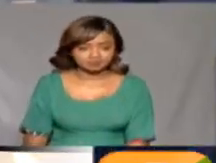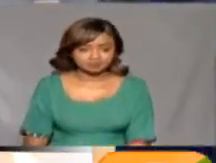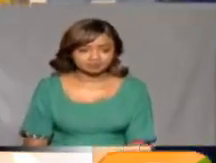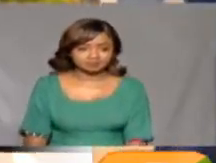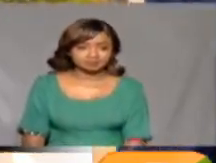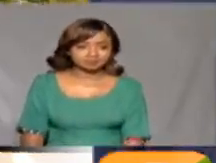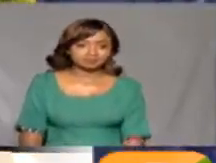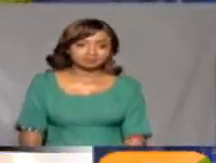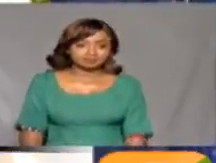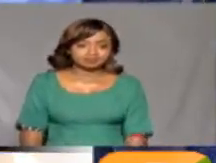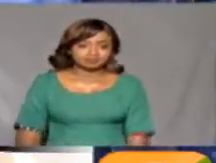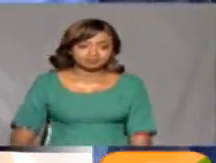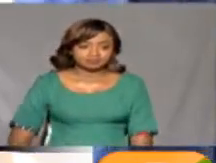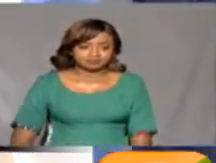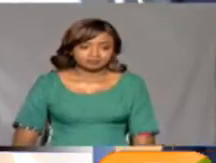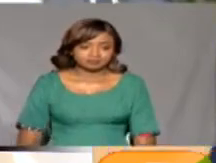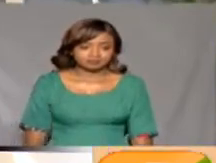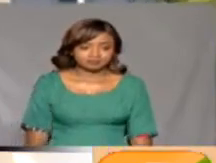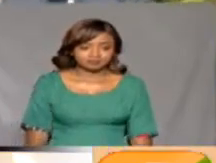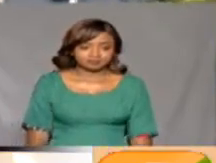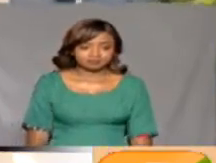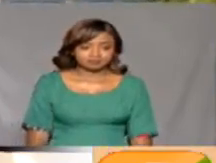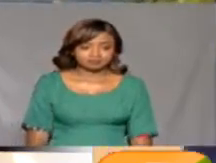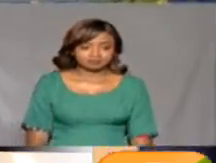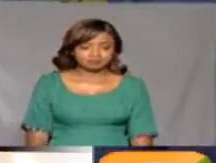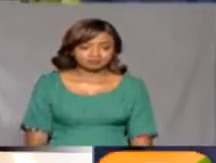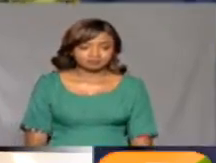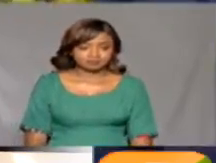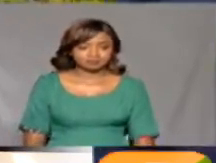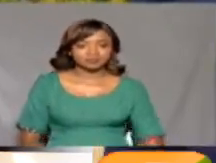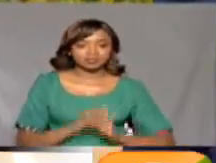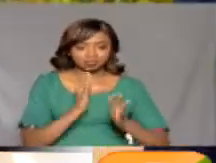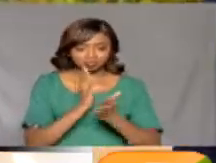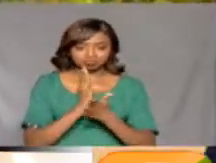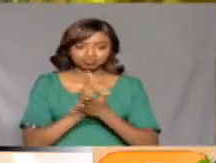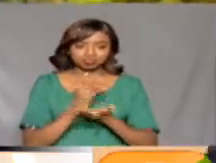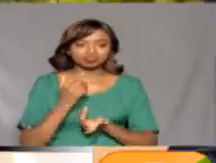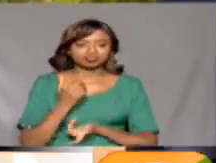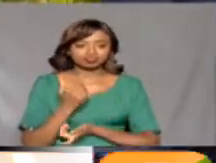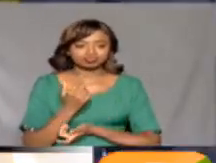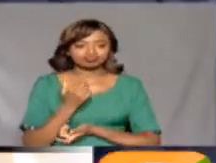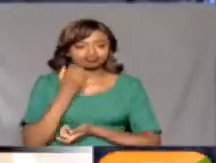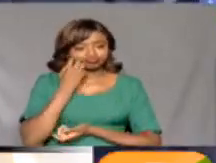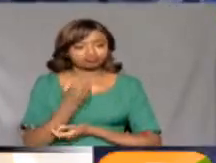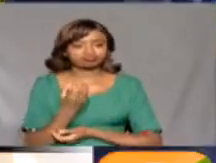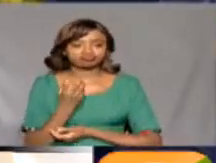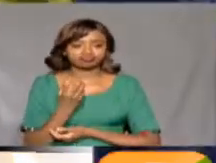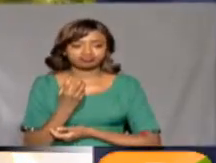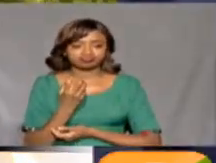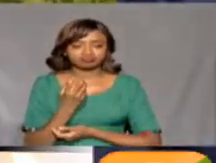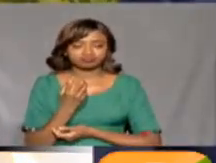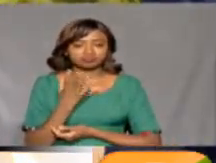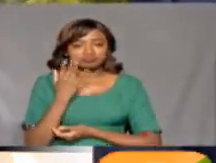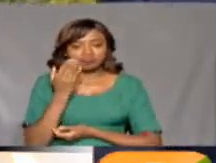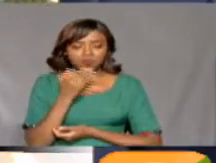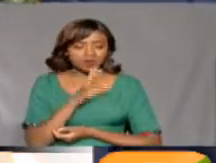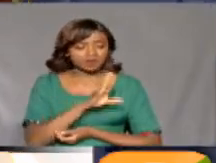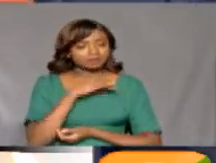our father figure, to say how sad it is that we have lost